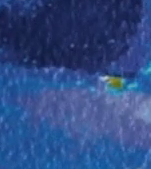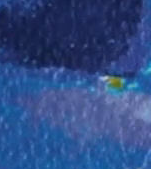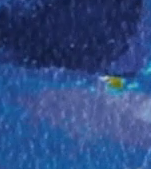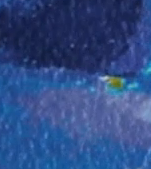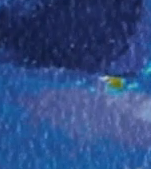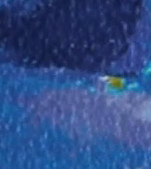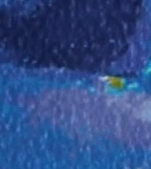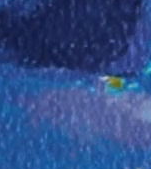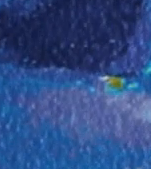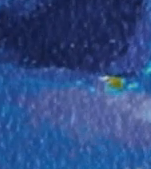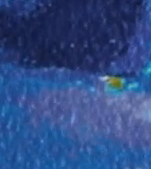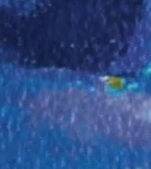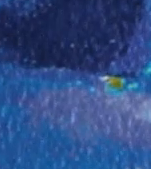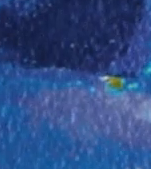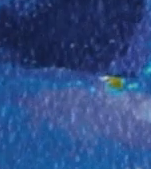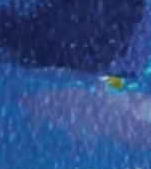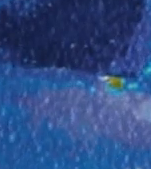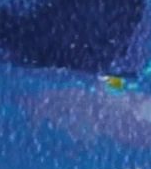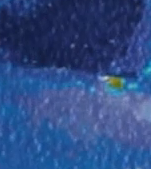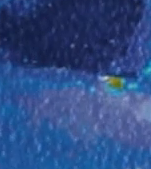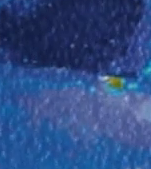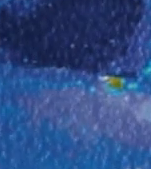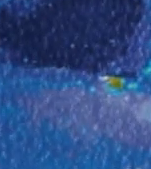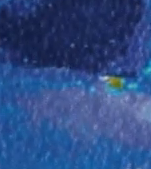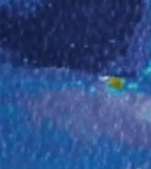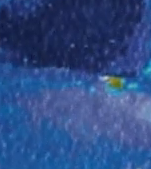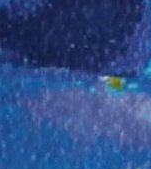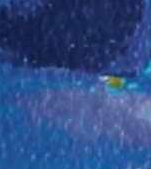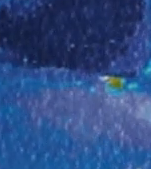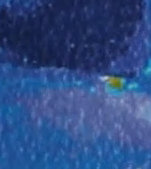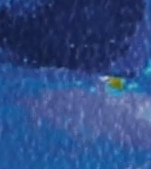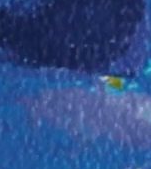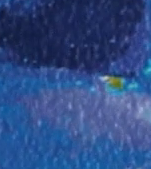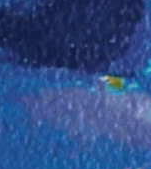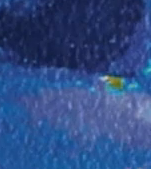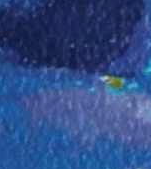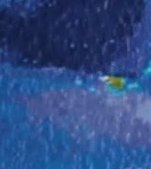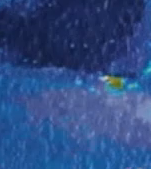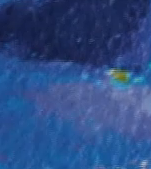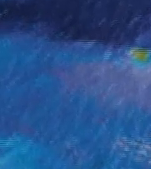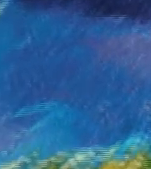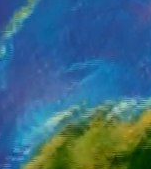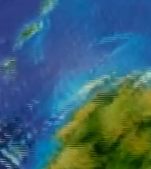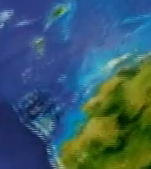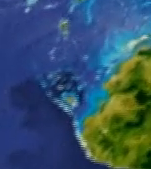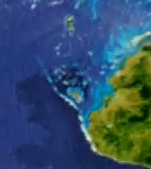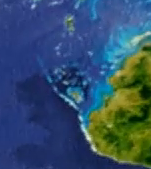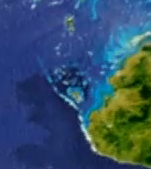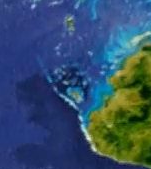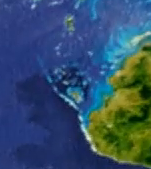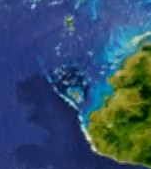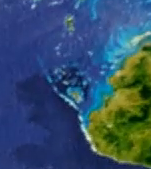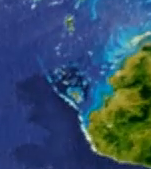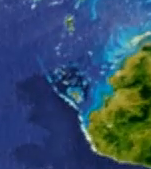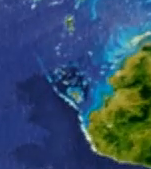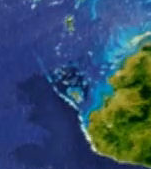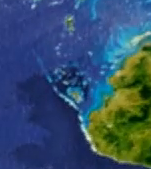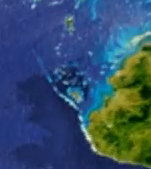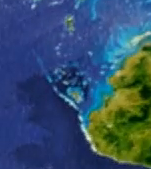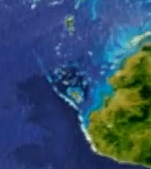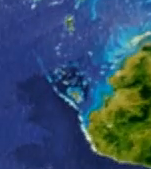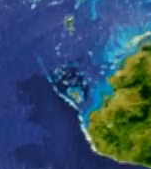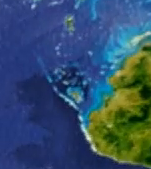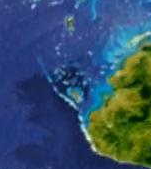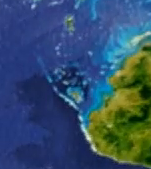And up north, occasional showers as a heavy rain warning remains in effect. At sea, easterly winds at